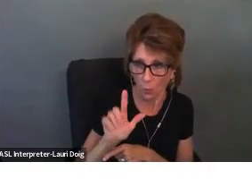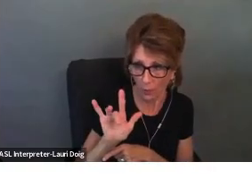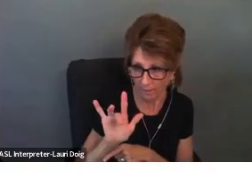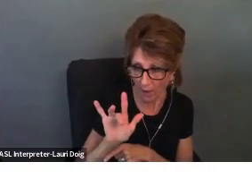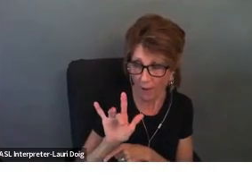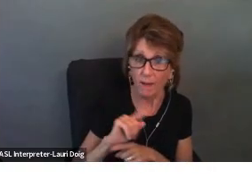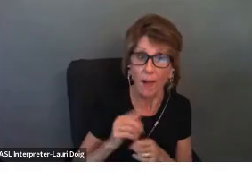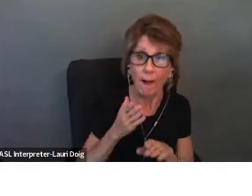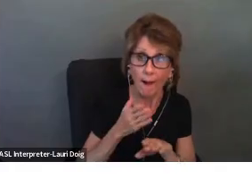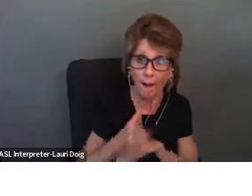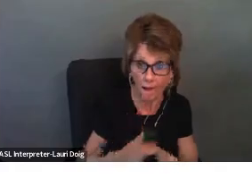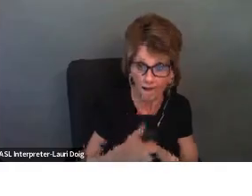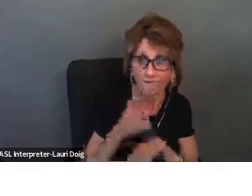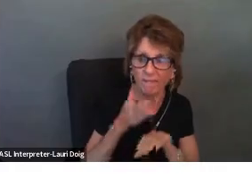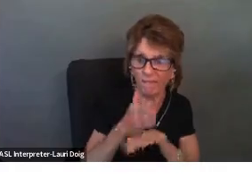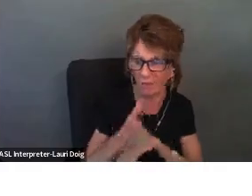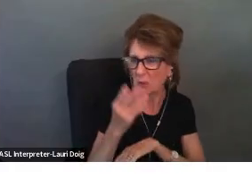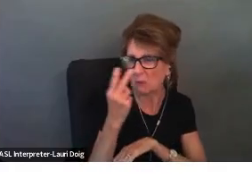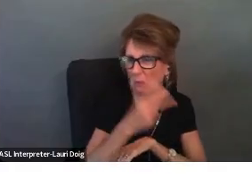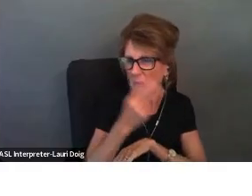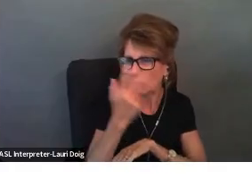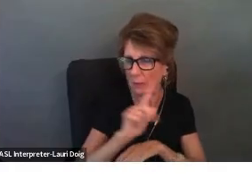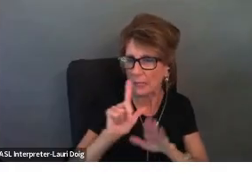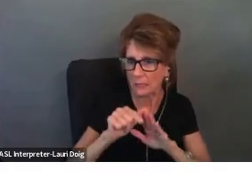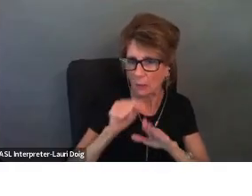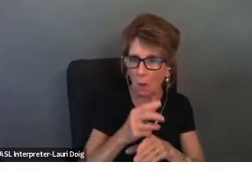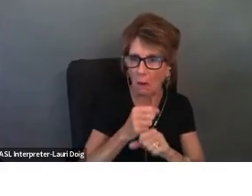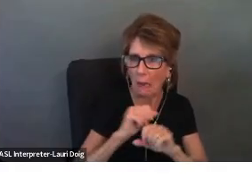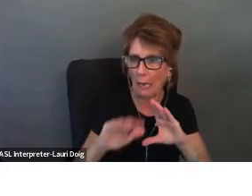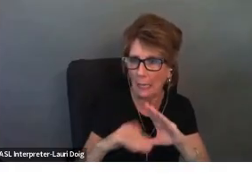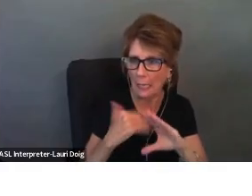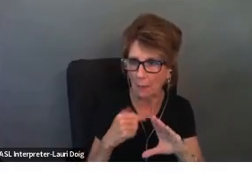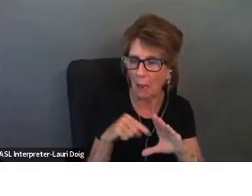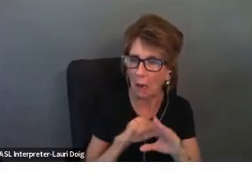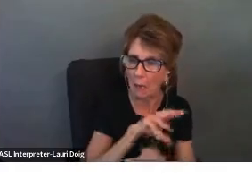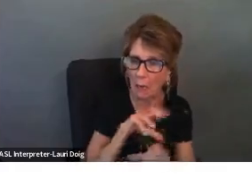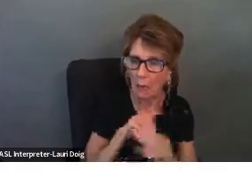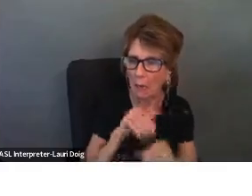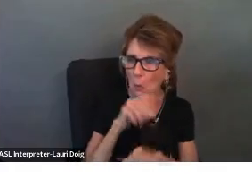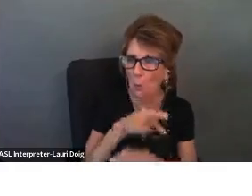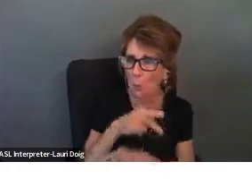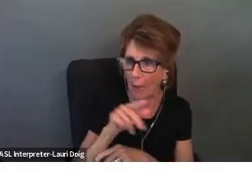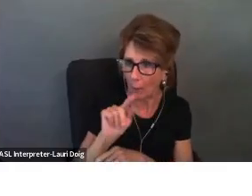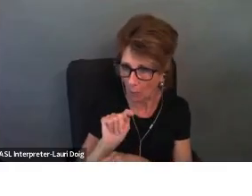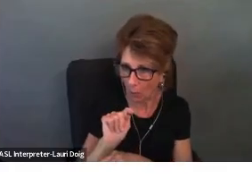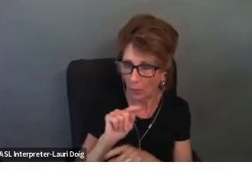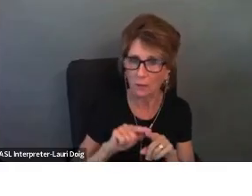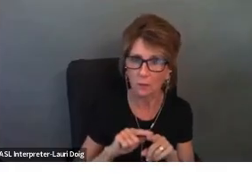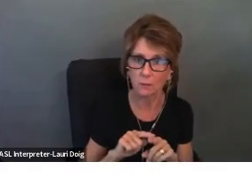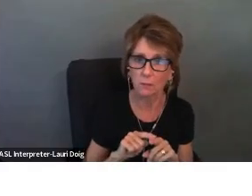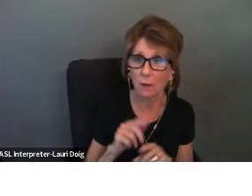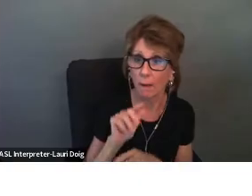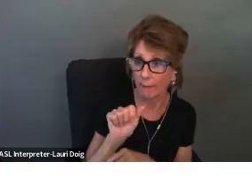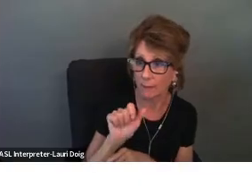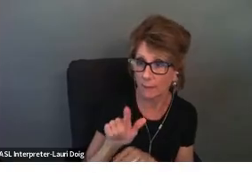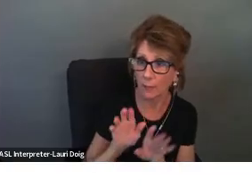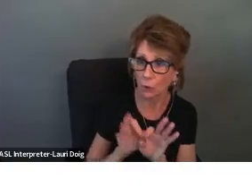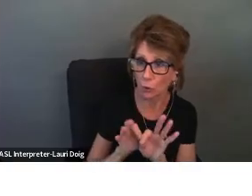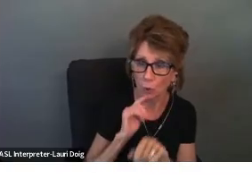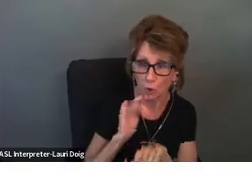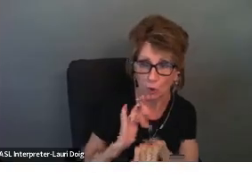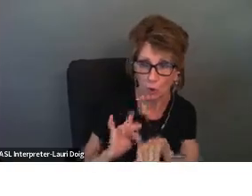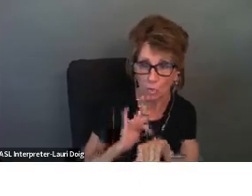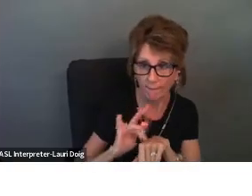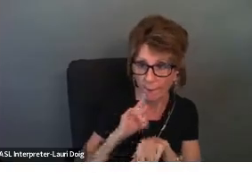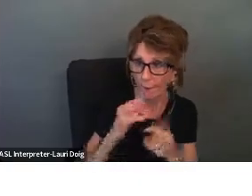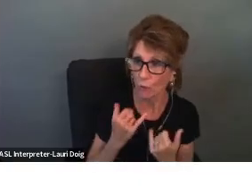all the registrants within a few days, so please keep an eye on that. ASL or American Sign Language interpretation is available